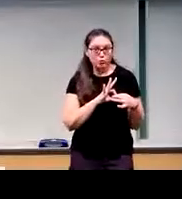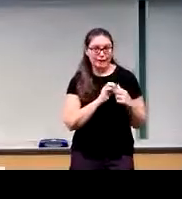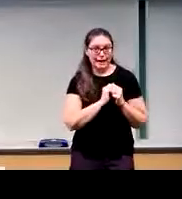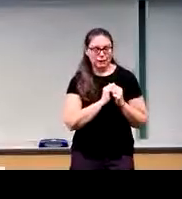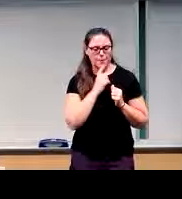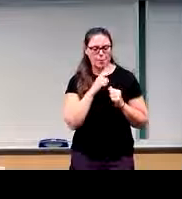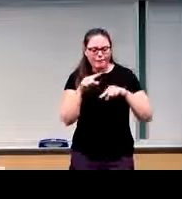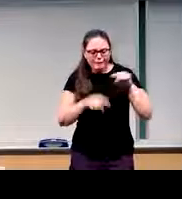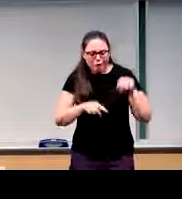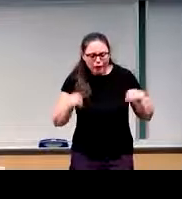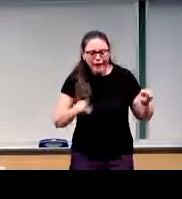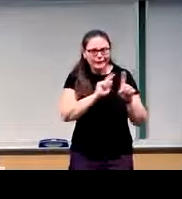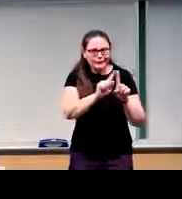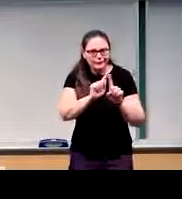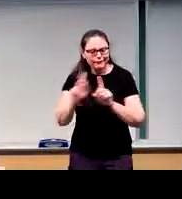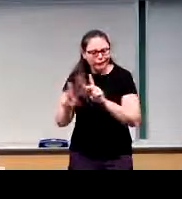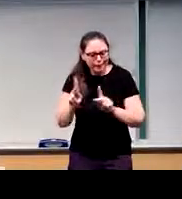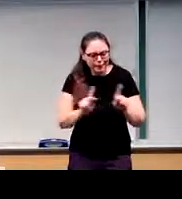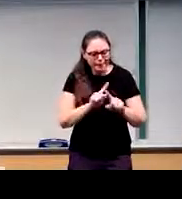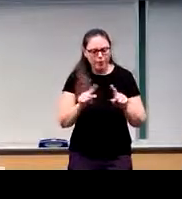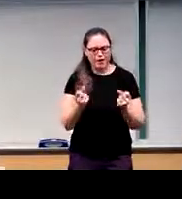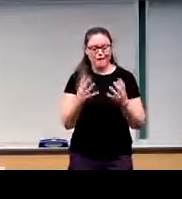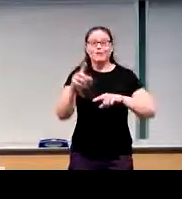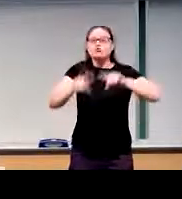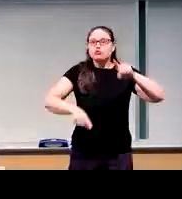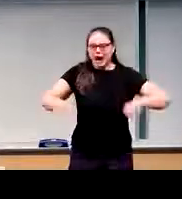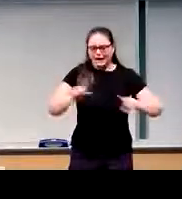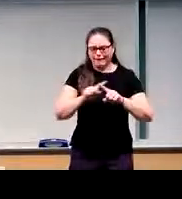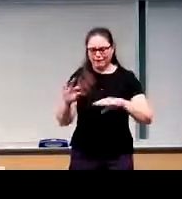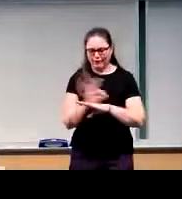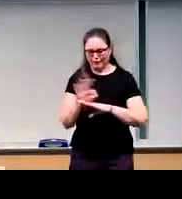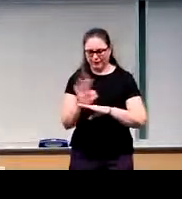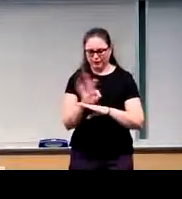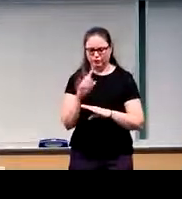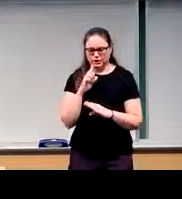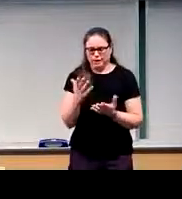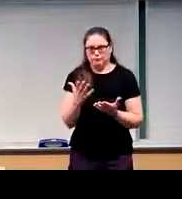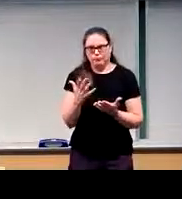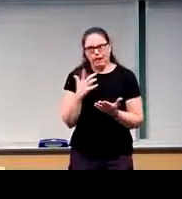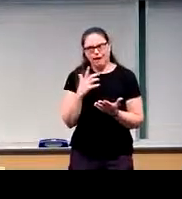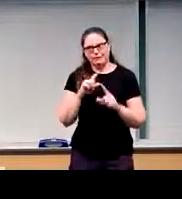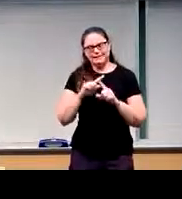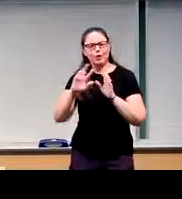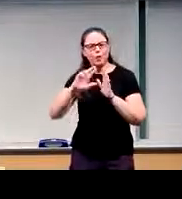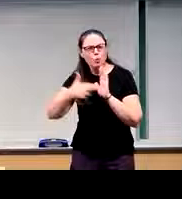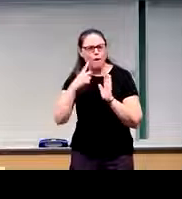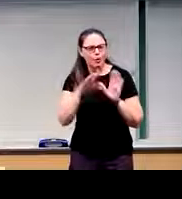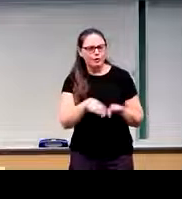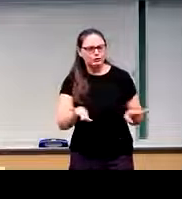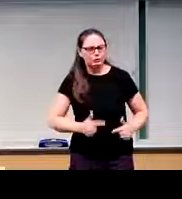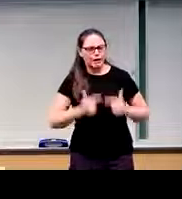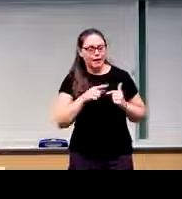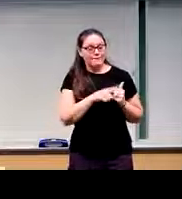the presence of multiple relationships that play diverse roles in children's lives, these